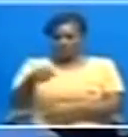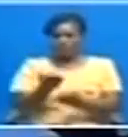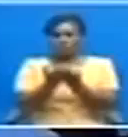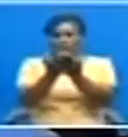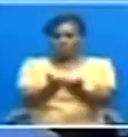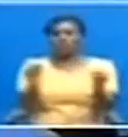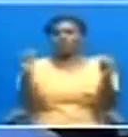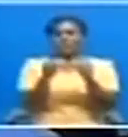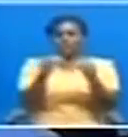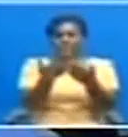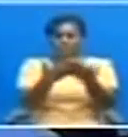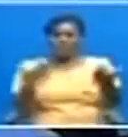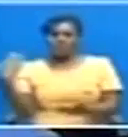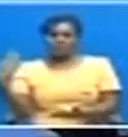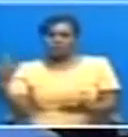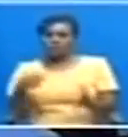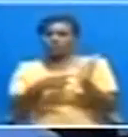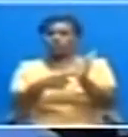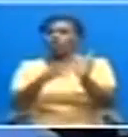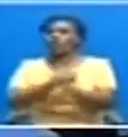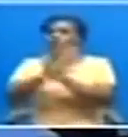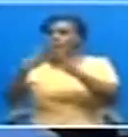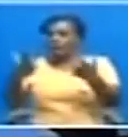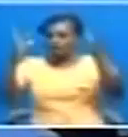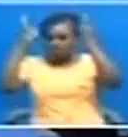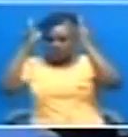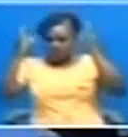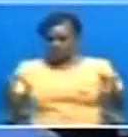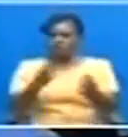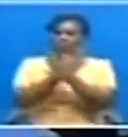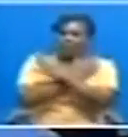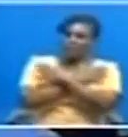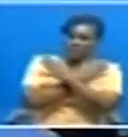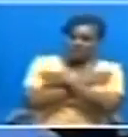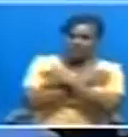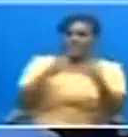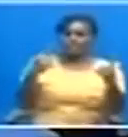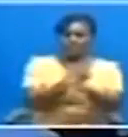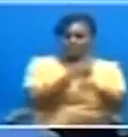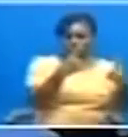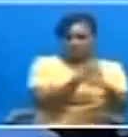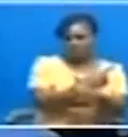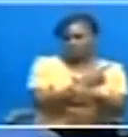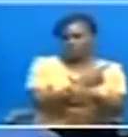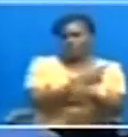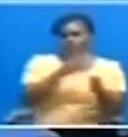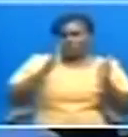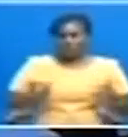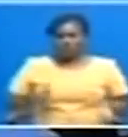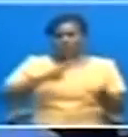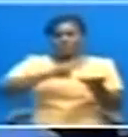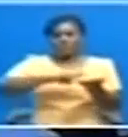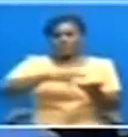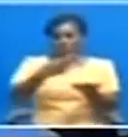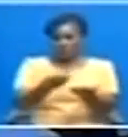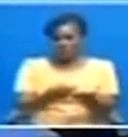the minutes. The documents are supposed to shed light on how decisions such as partnership with Dutch carrier KLM, human resource management and